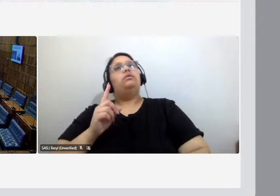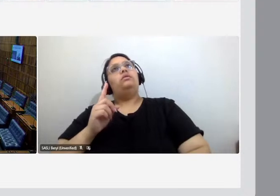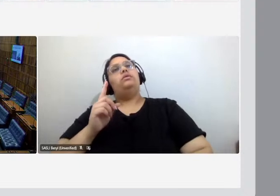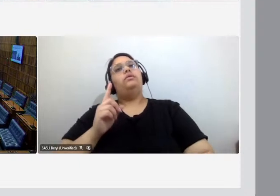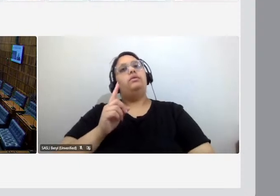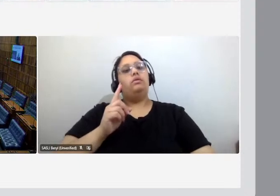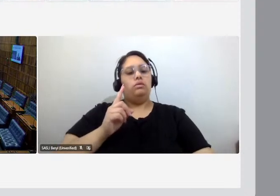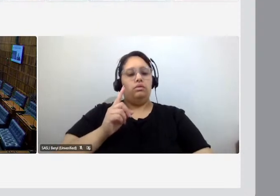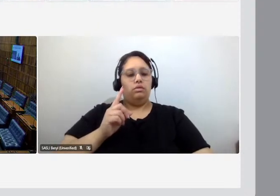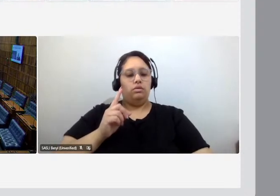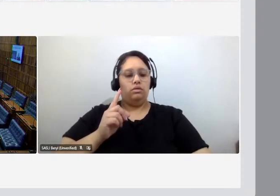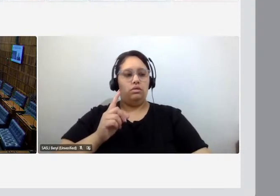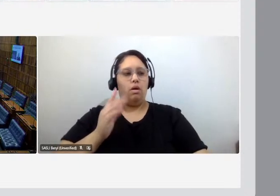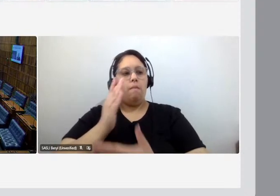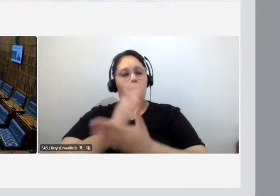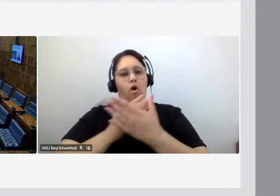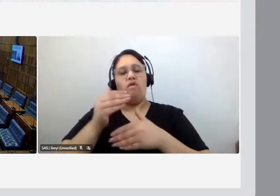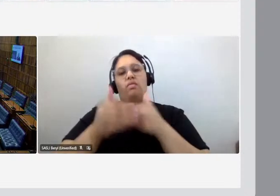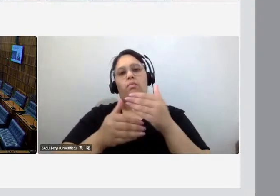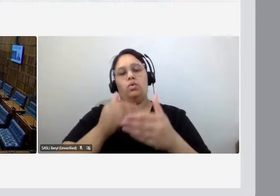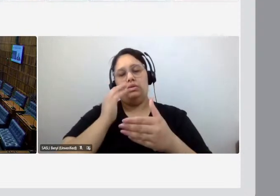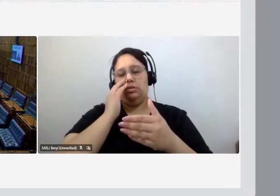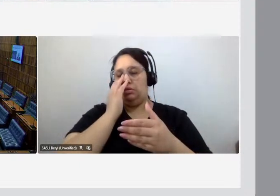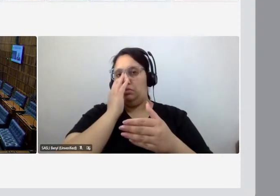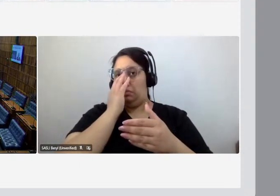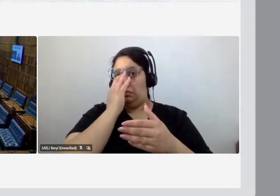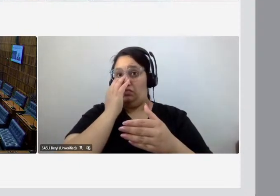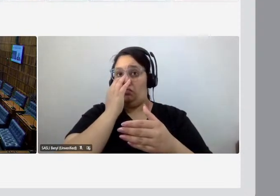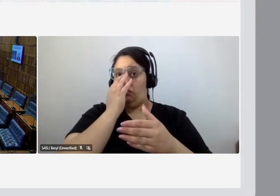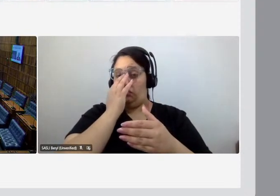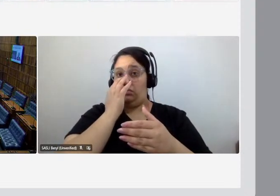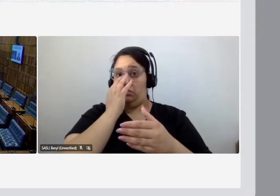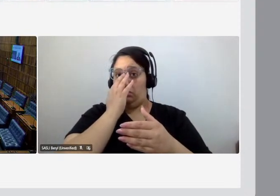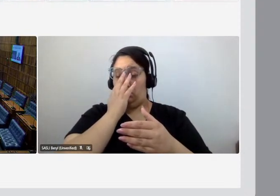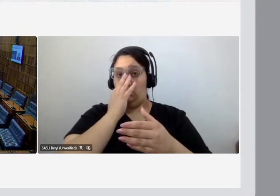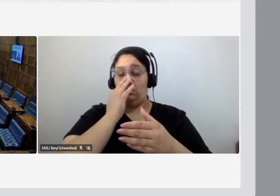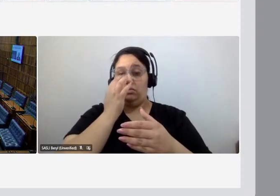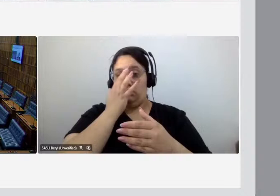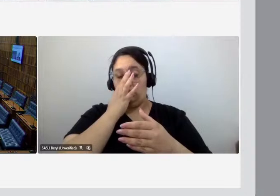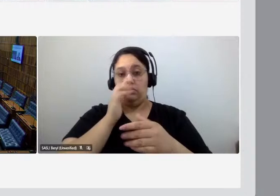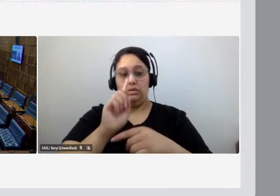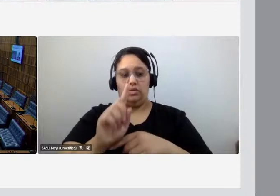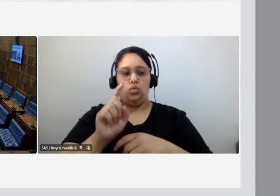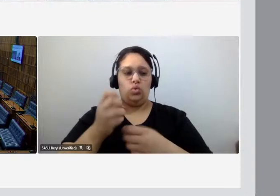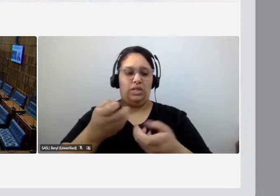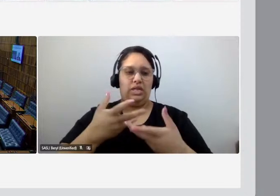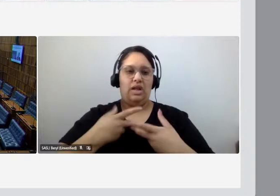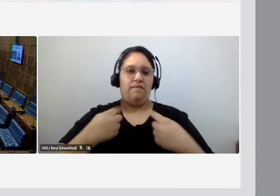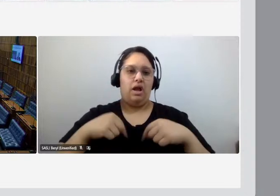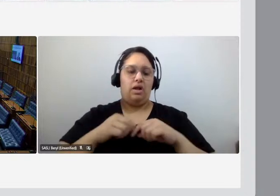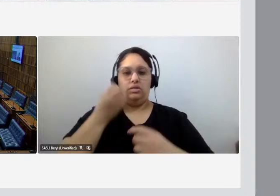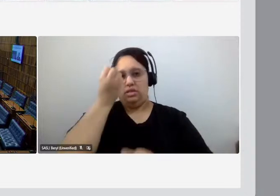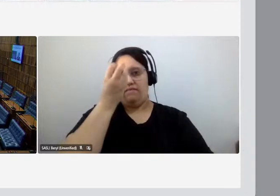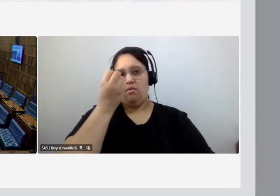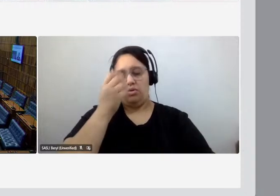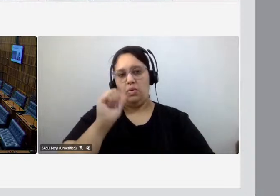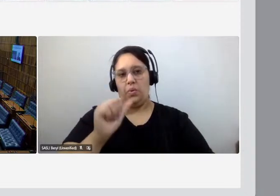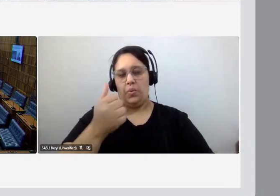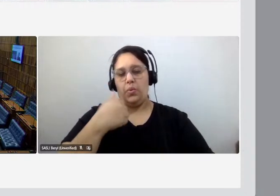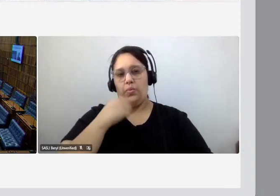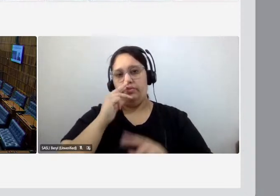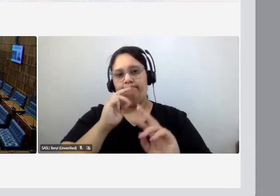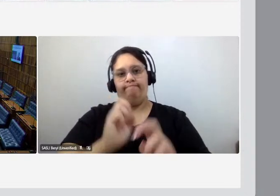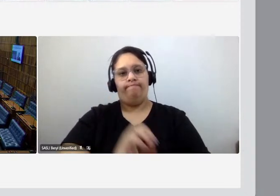was at one stage part of the process. I think that should give us the information we're looking